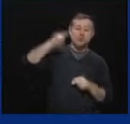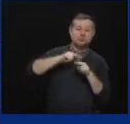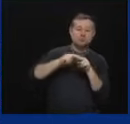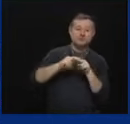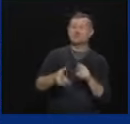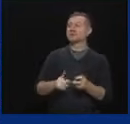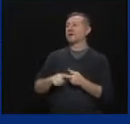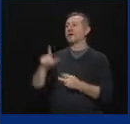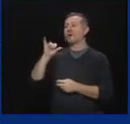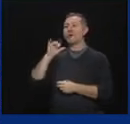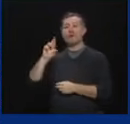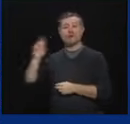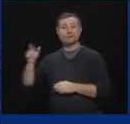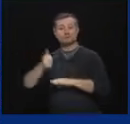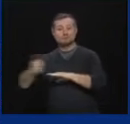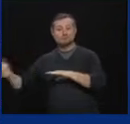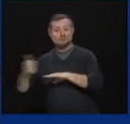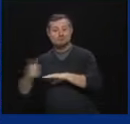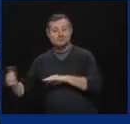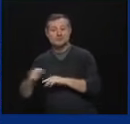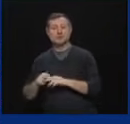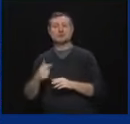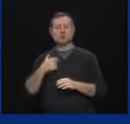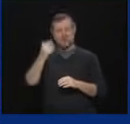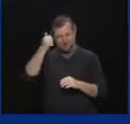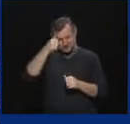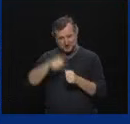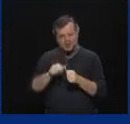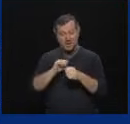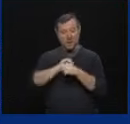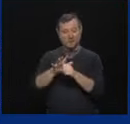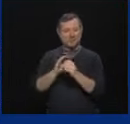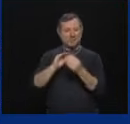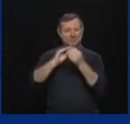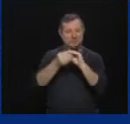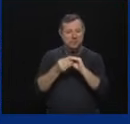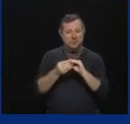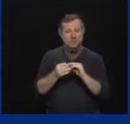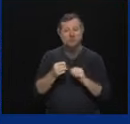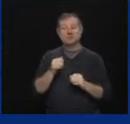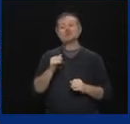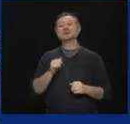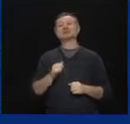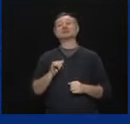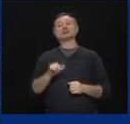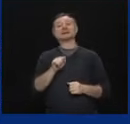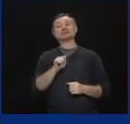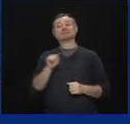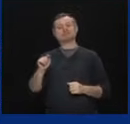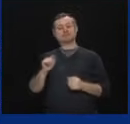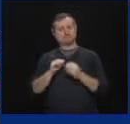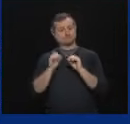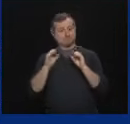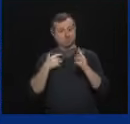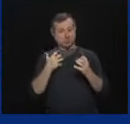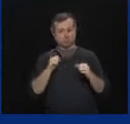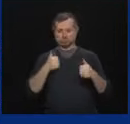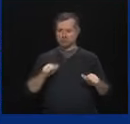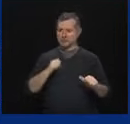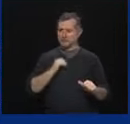there as well. Again, these are COVID records. These are not the records we would have hit in the past, but again, we're trying to do the best we